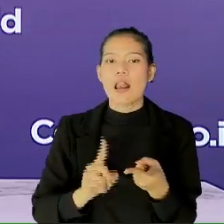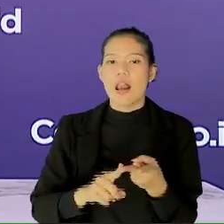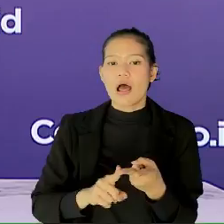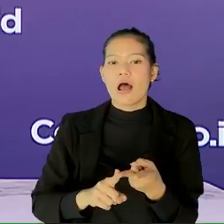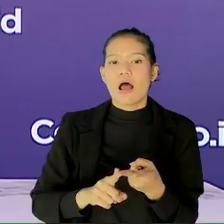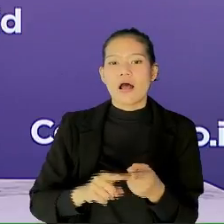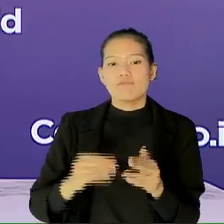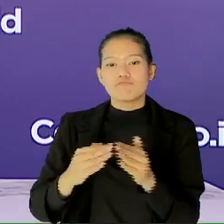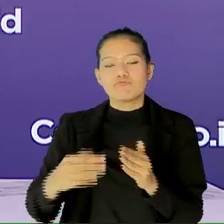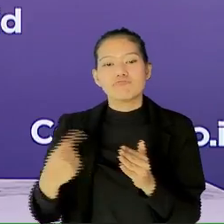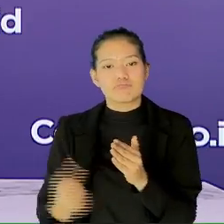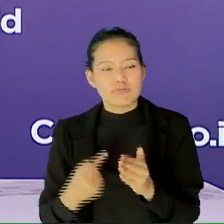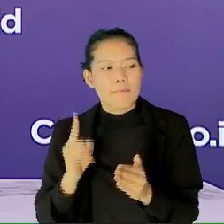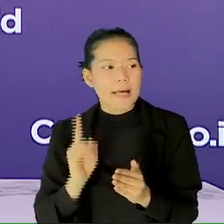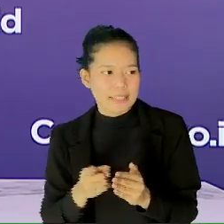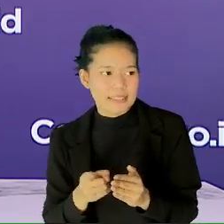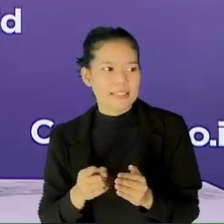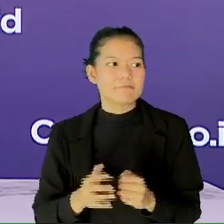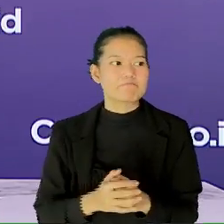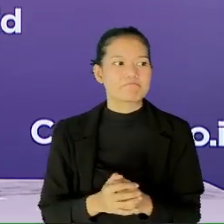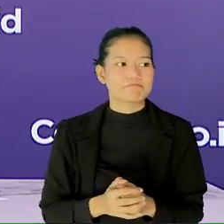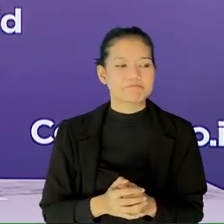What are their nationalities?